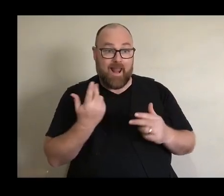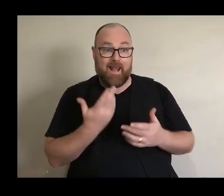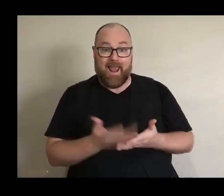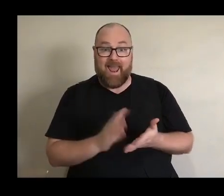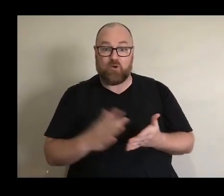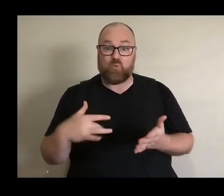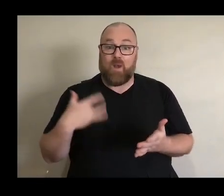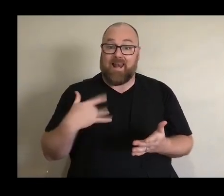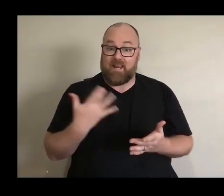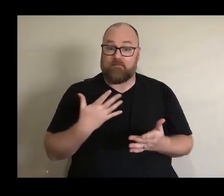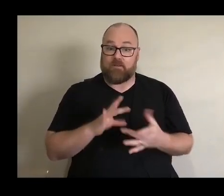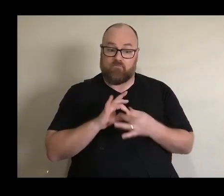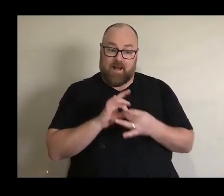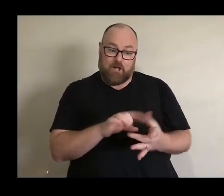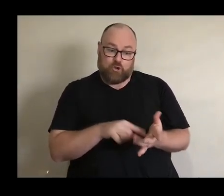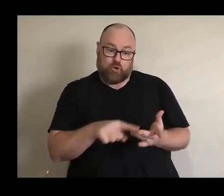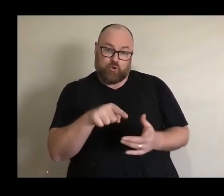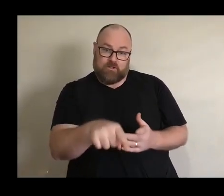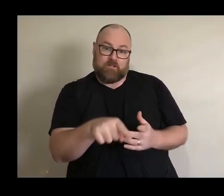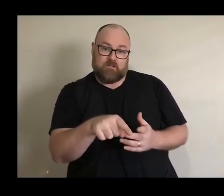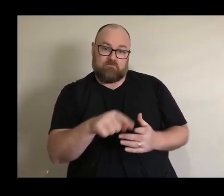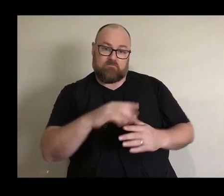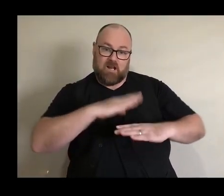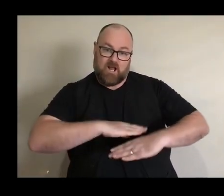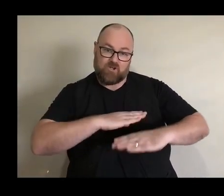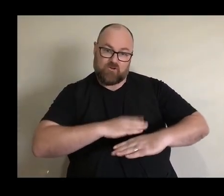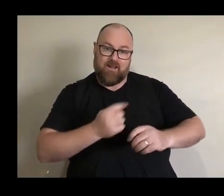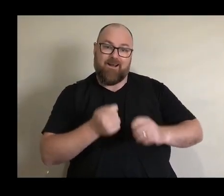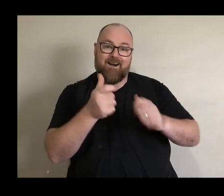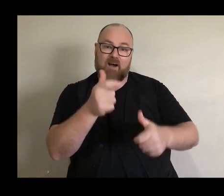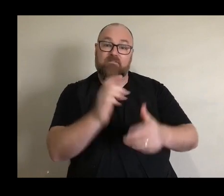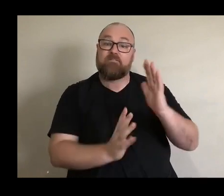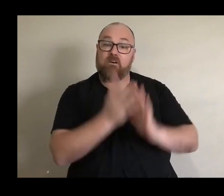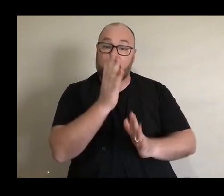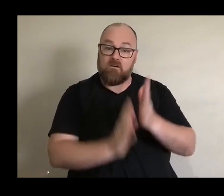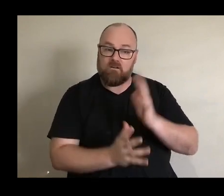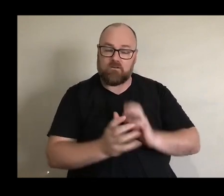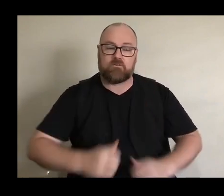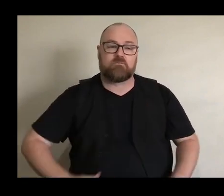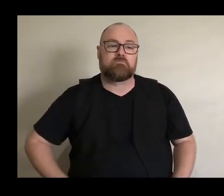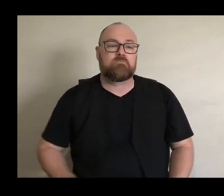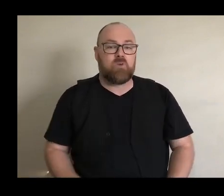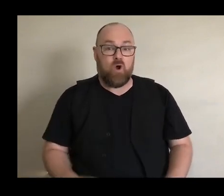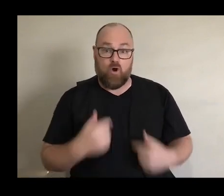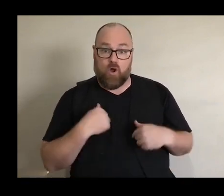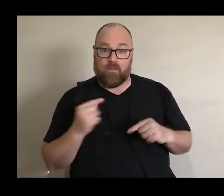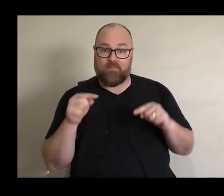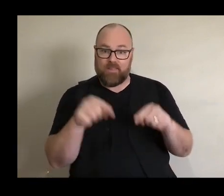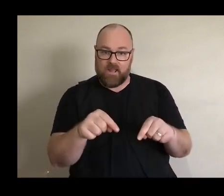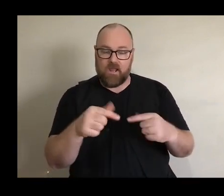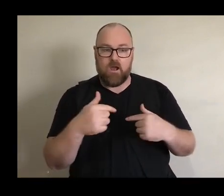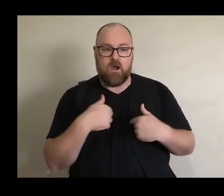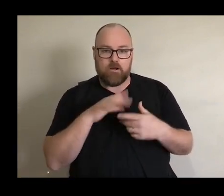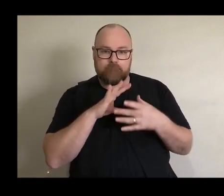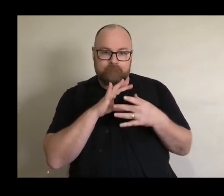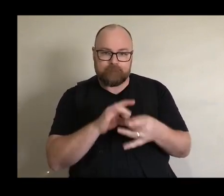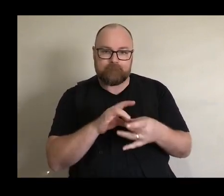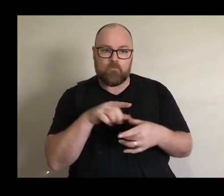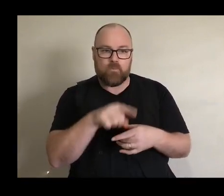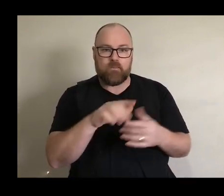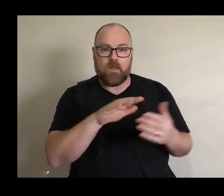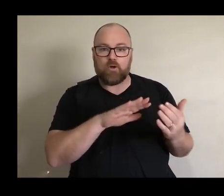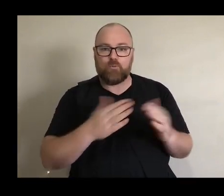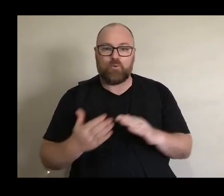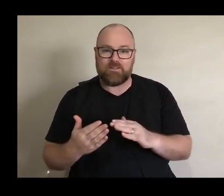country post the bushfires. While I was down there, I connected with a community